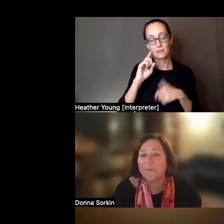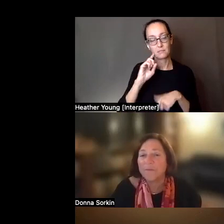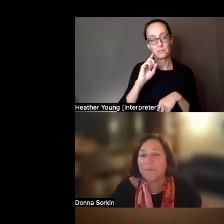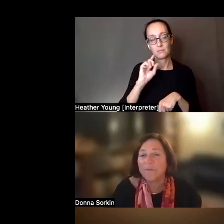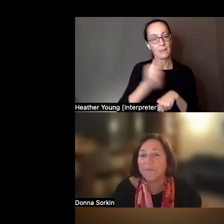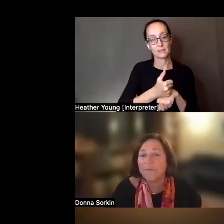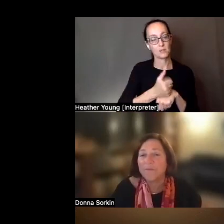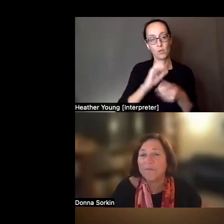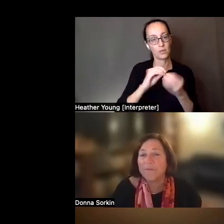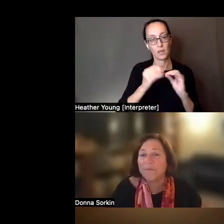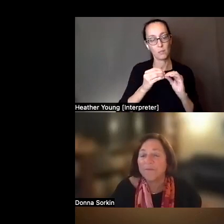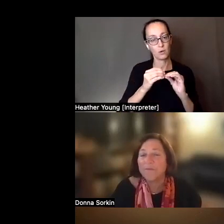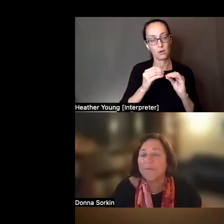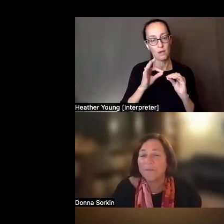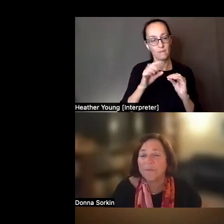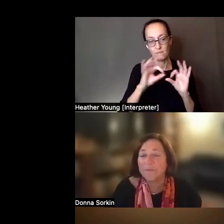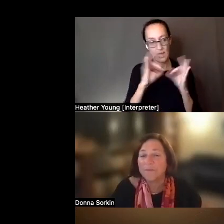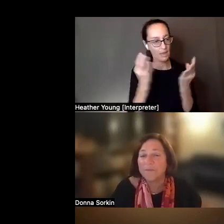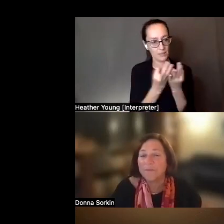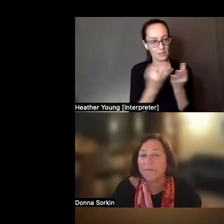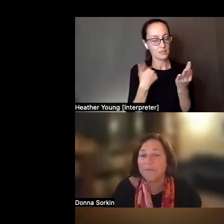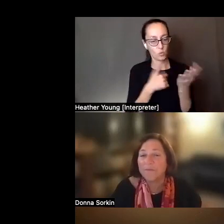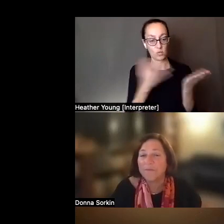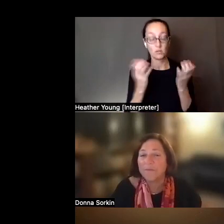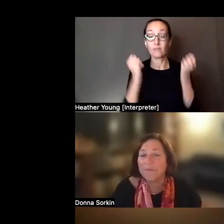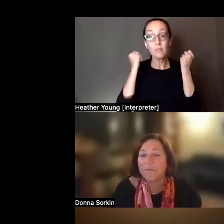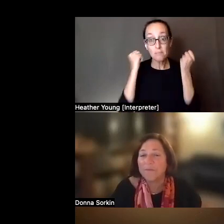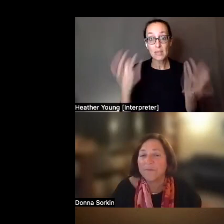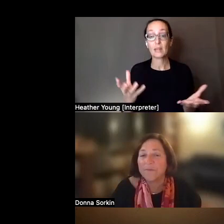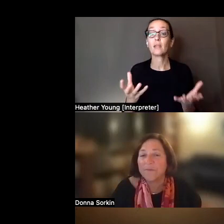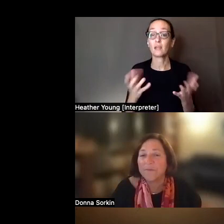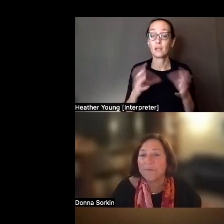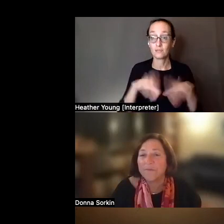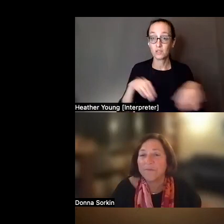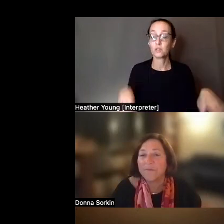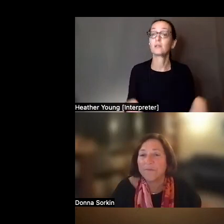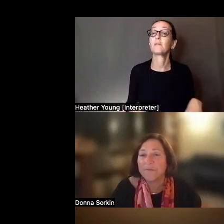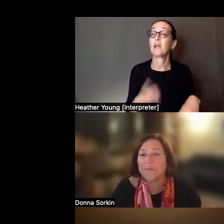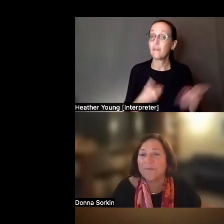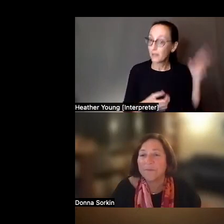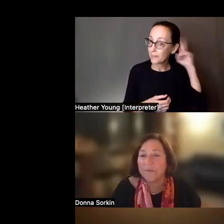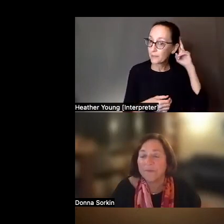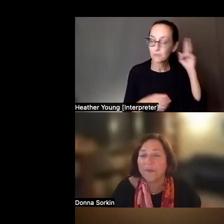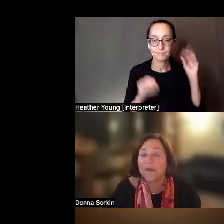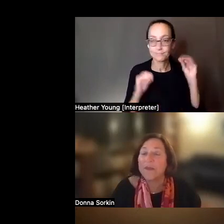serve, we have a significant number of children who've received an implant, did not get services for,